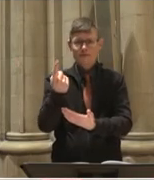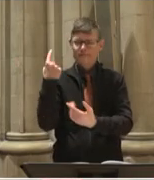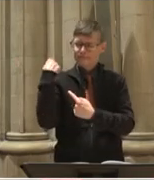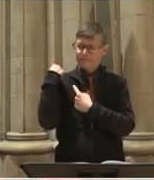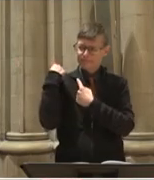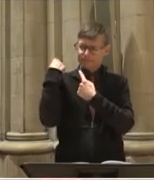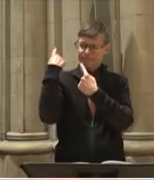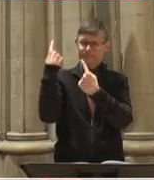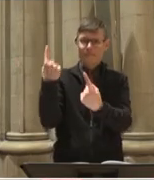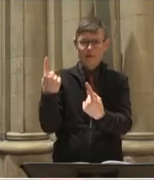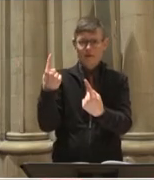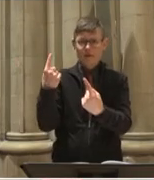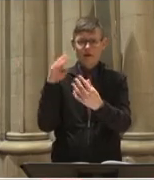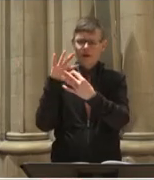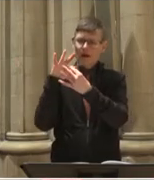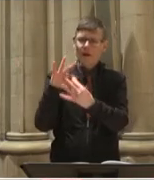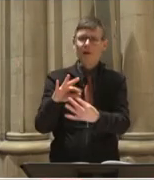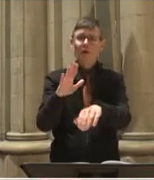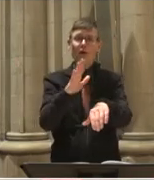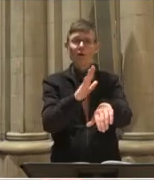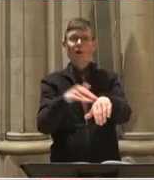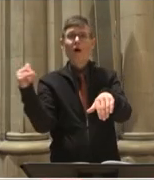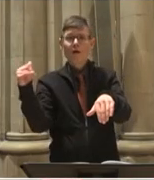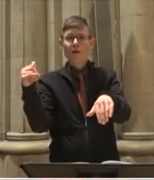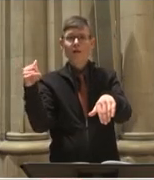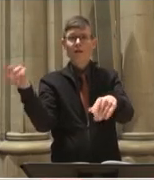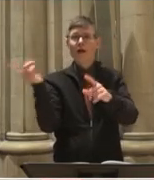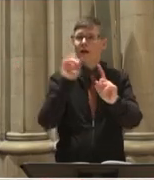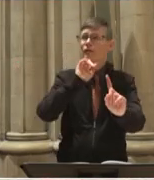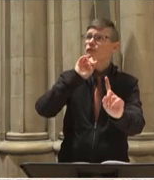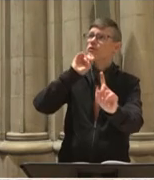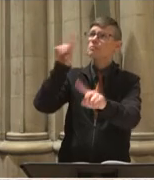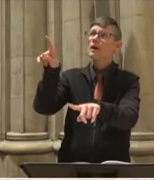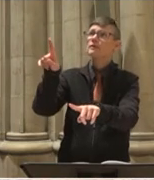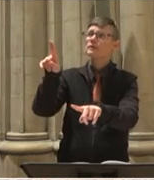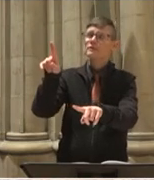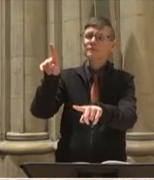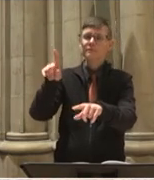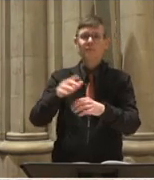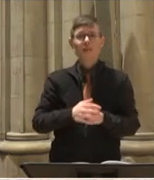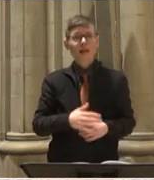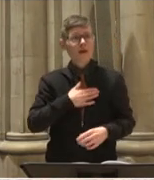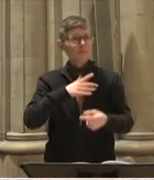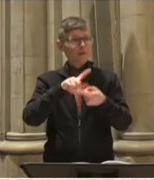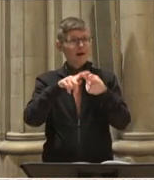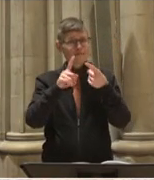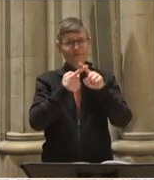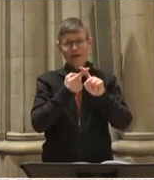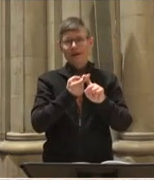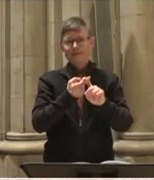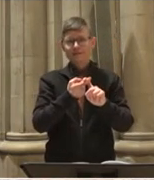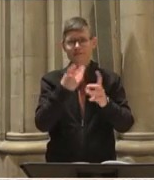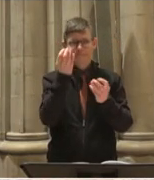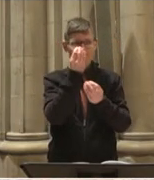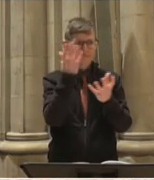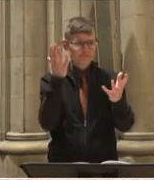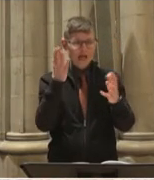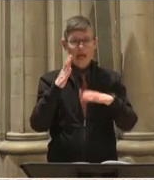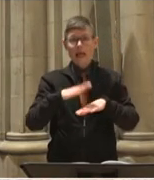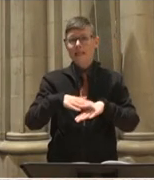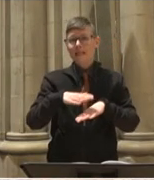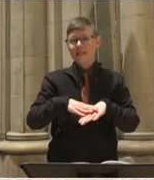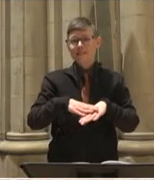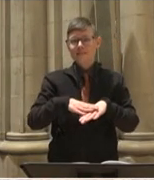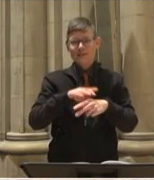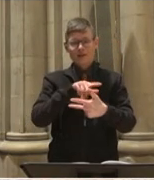a call and a response. It is, my friends, at least a threefold